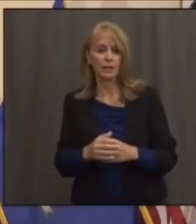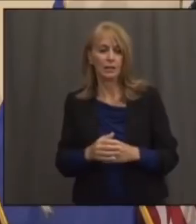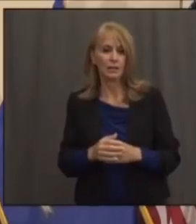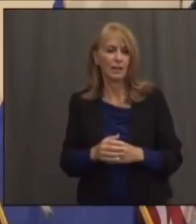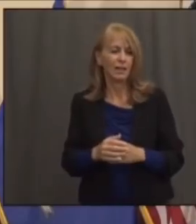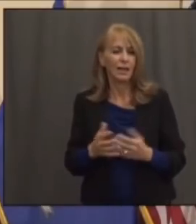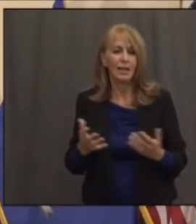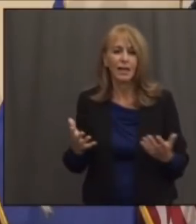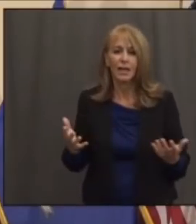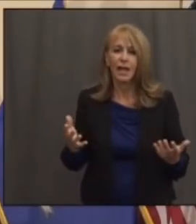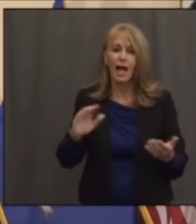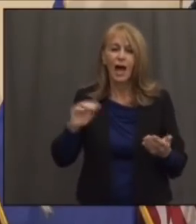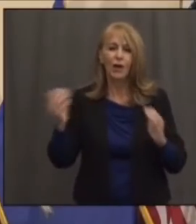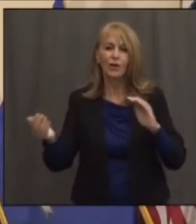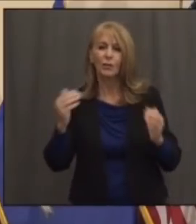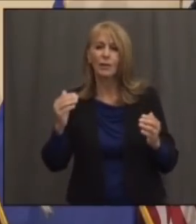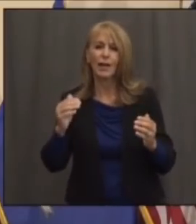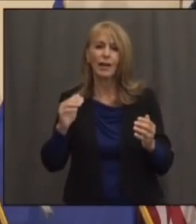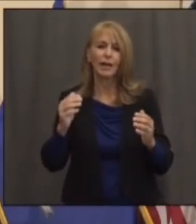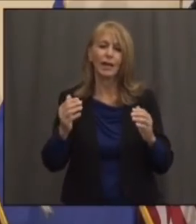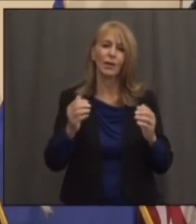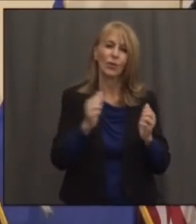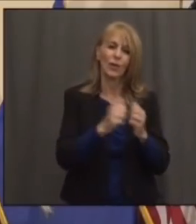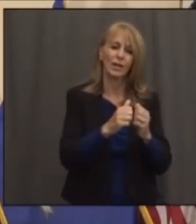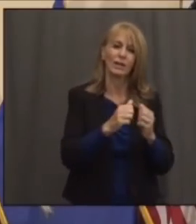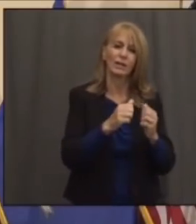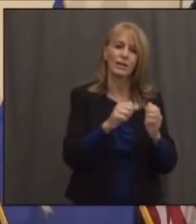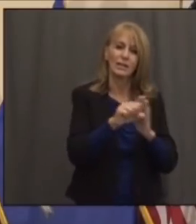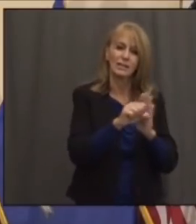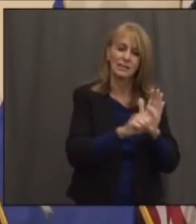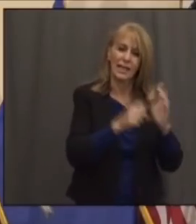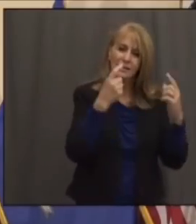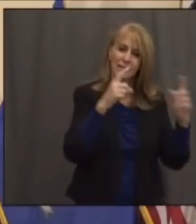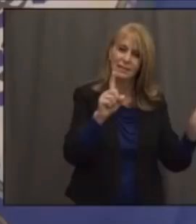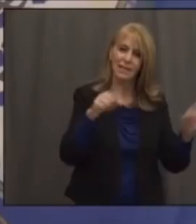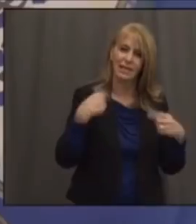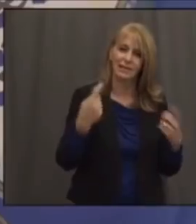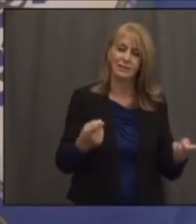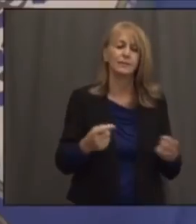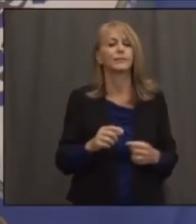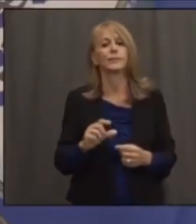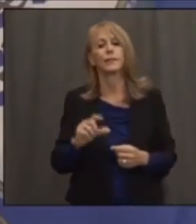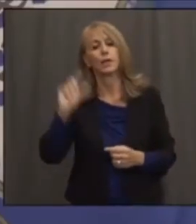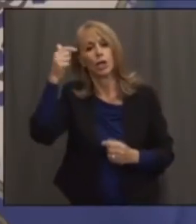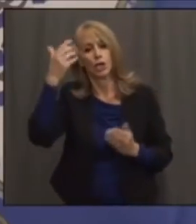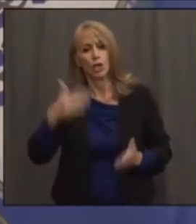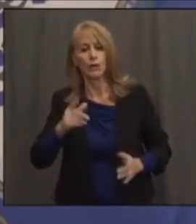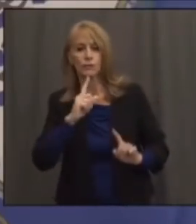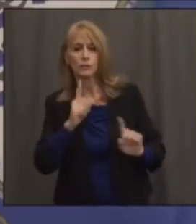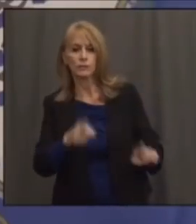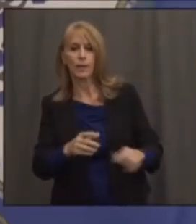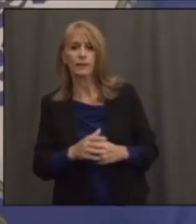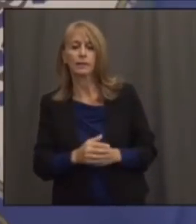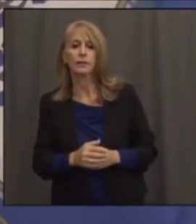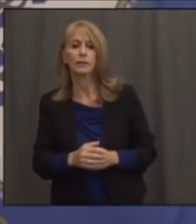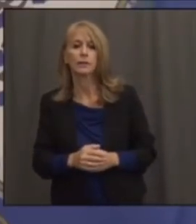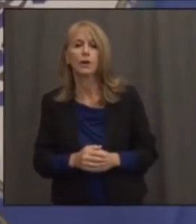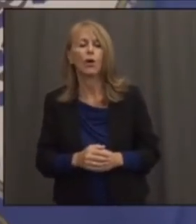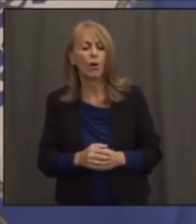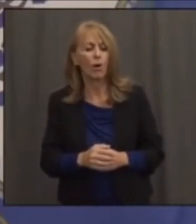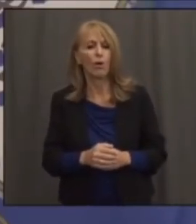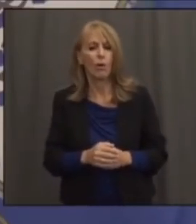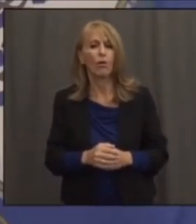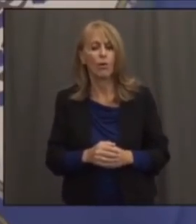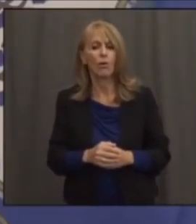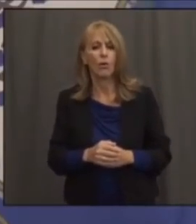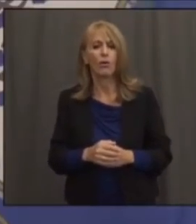that with the state's success? Well, I'll start, and then we were hit hard. We were hit